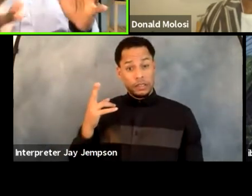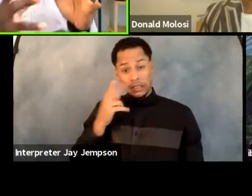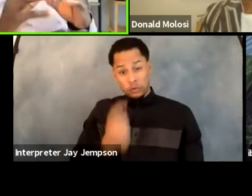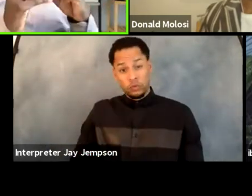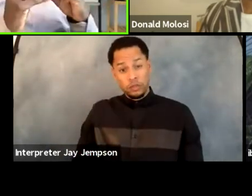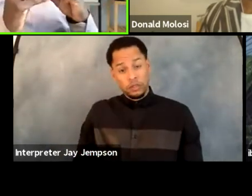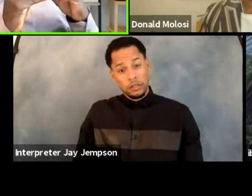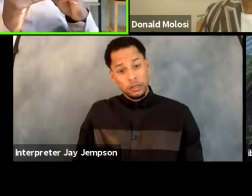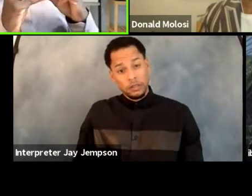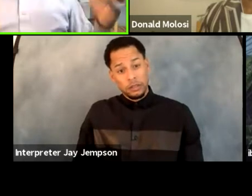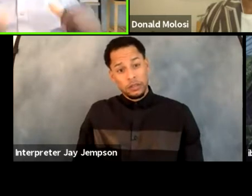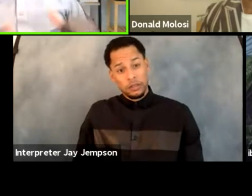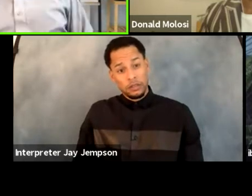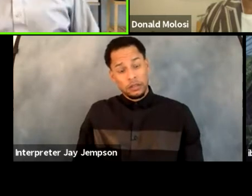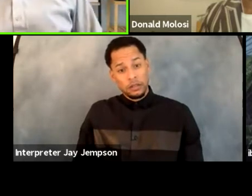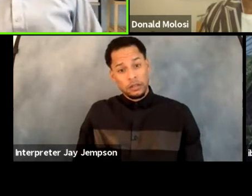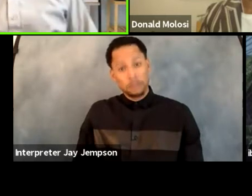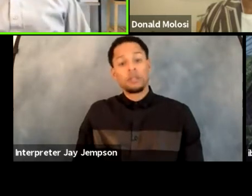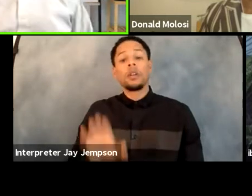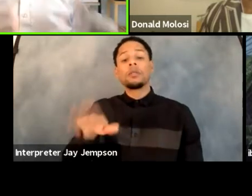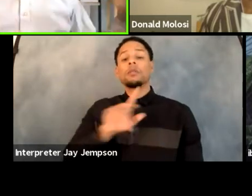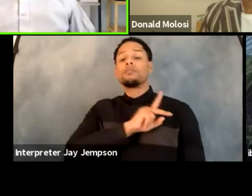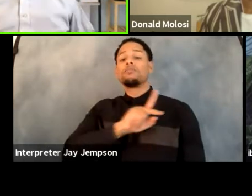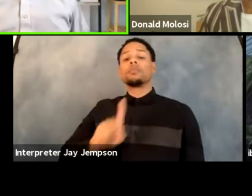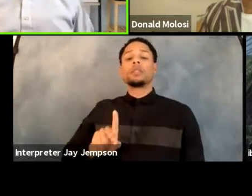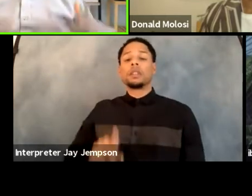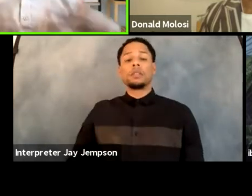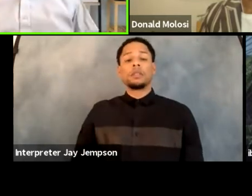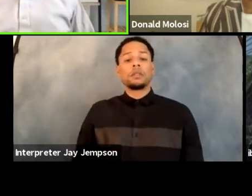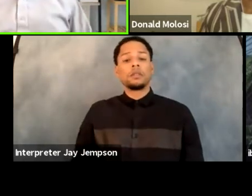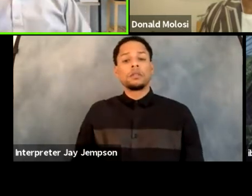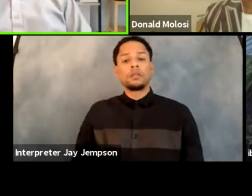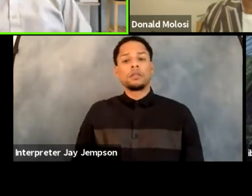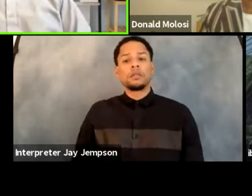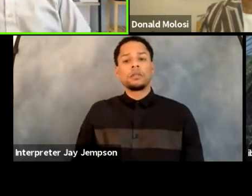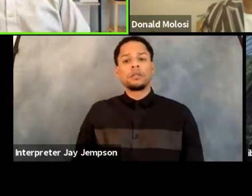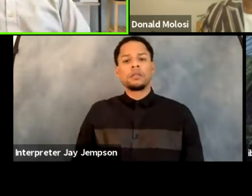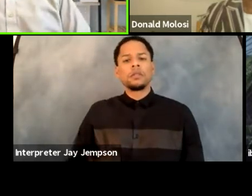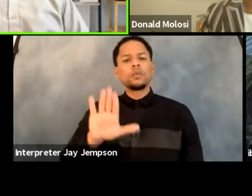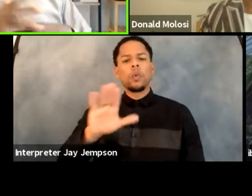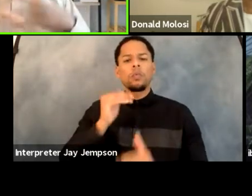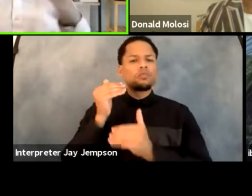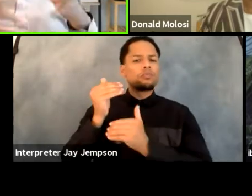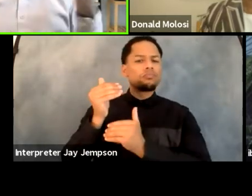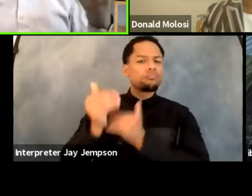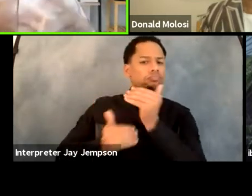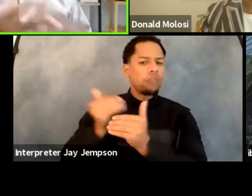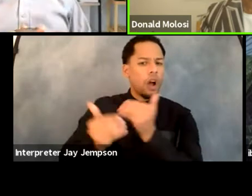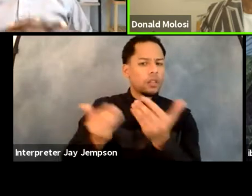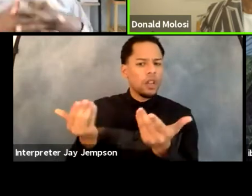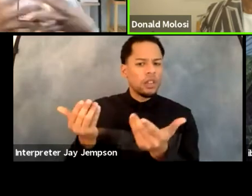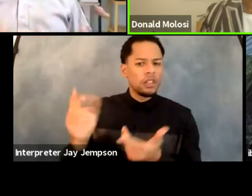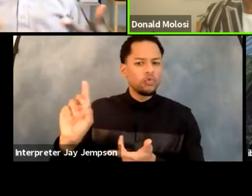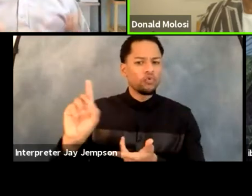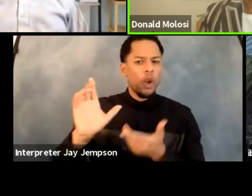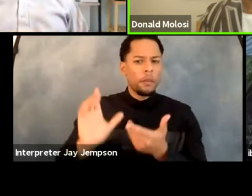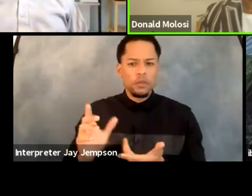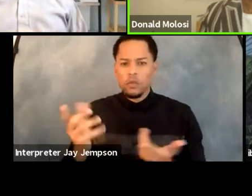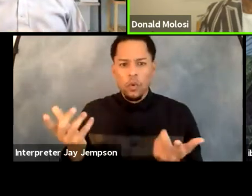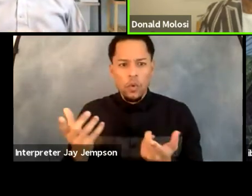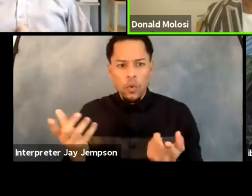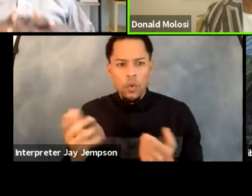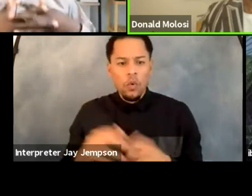to your process. Princess, what's your process? What does it look like? And you can feel free to cite any of